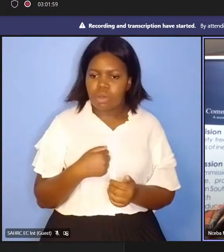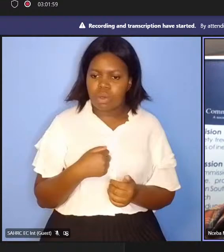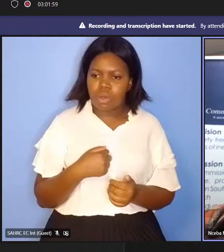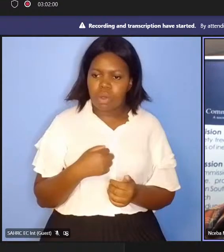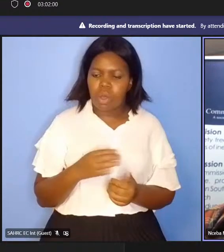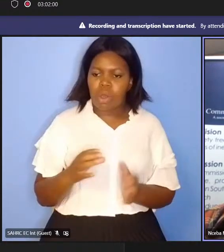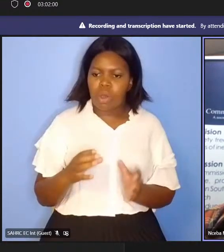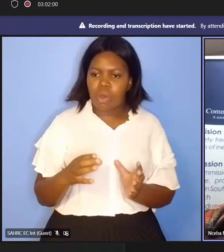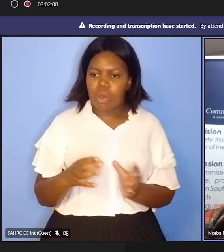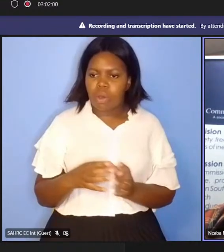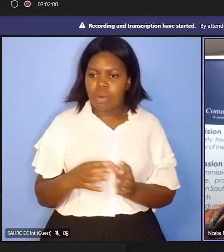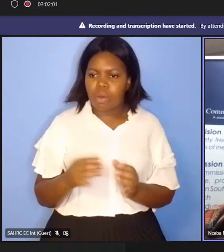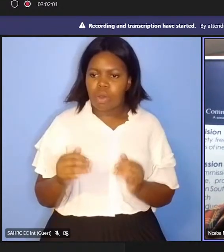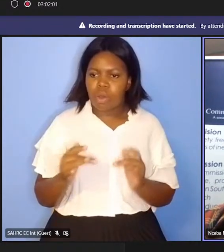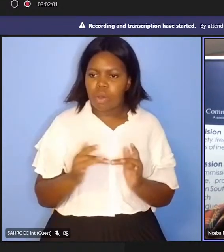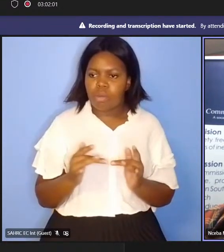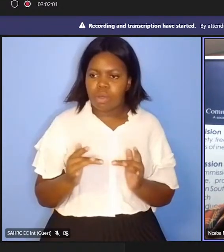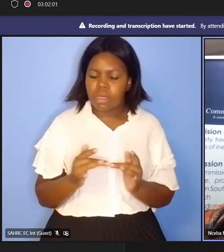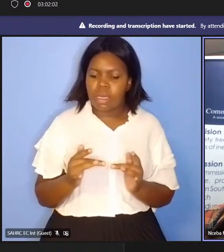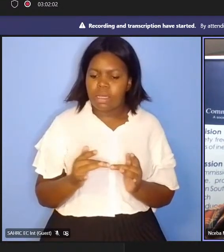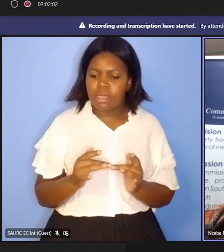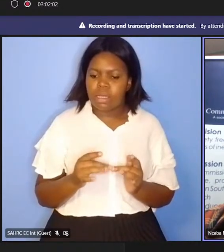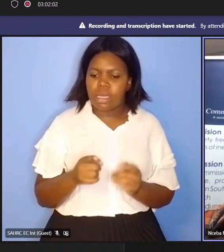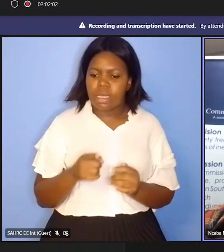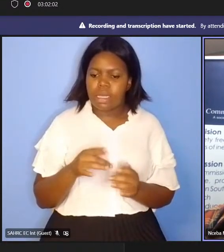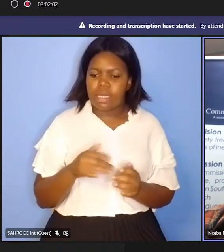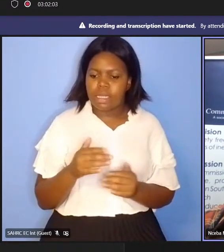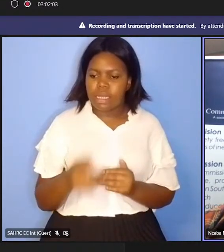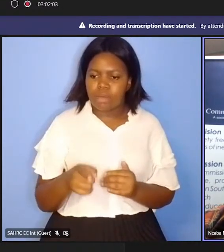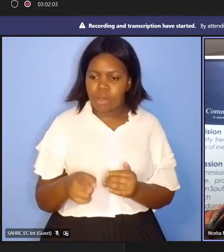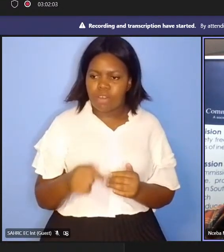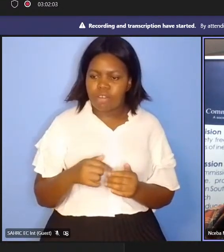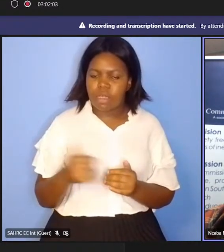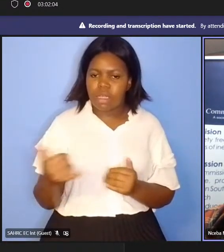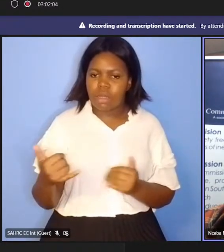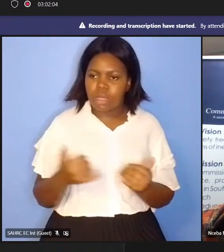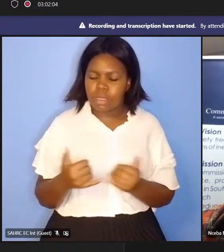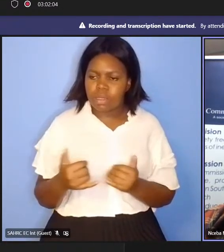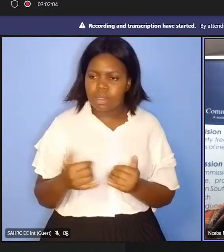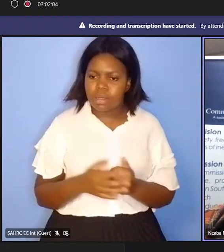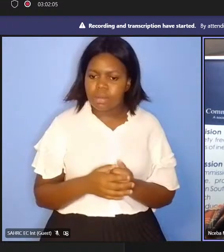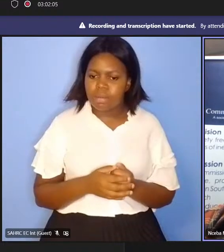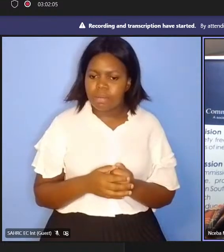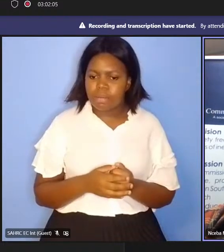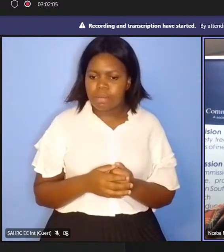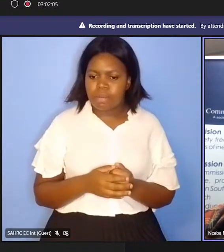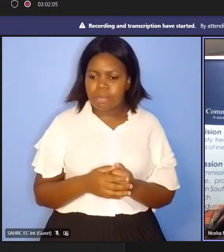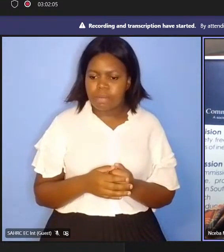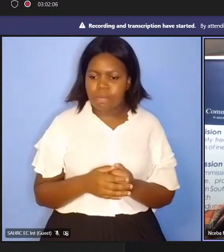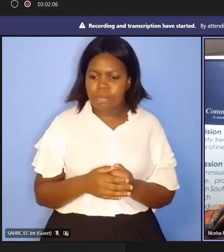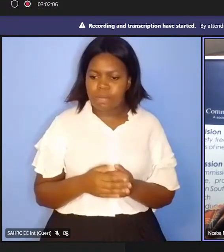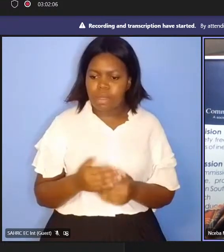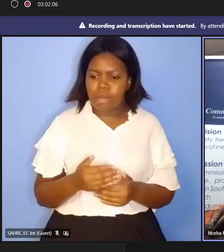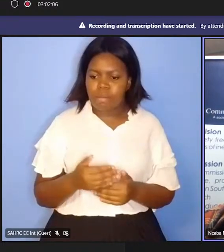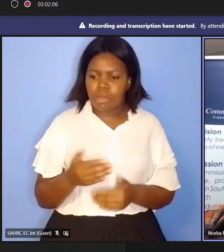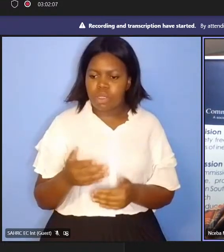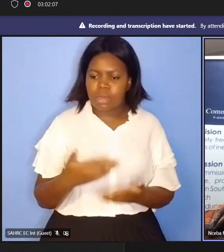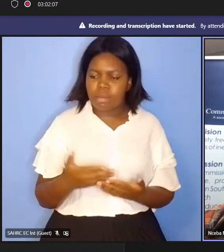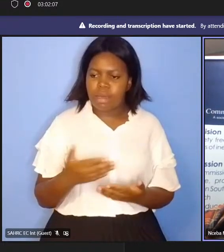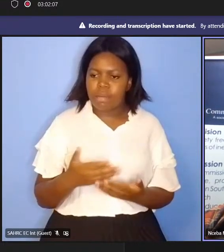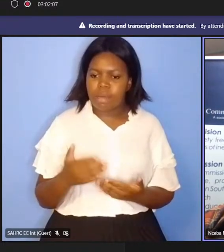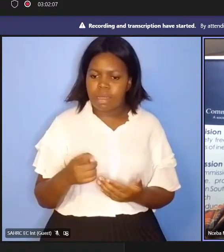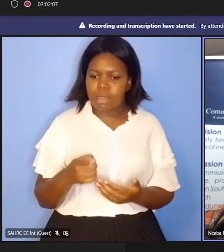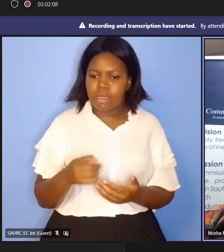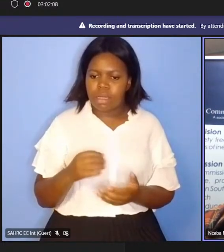Chairperson in terms of the request to have the position paper be adopted by